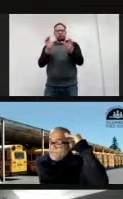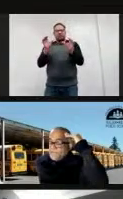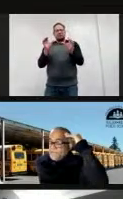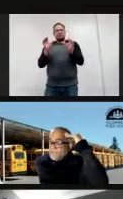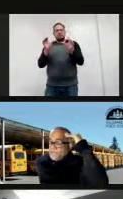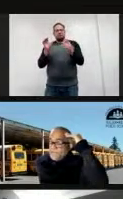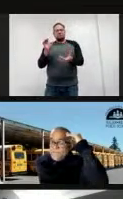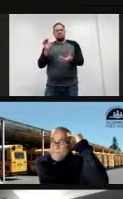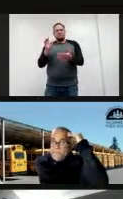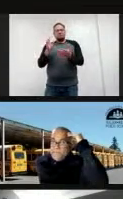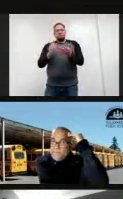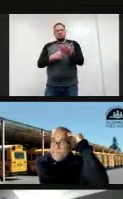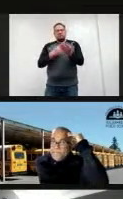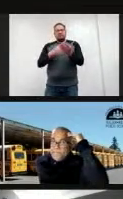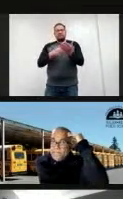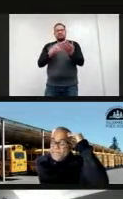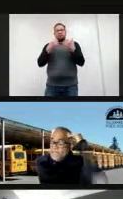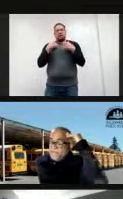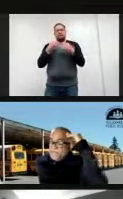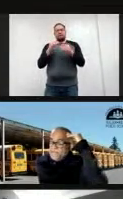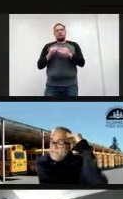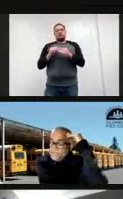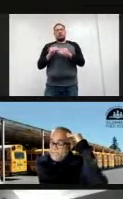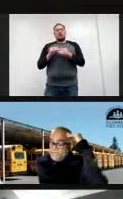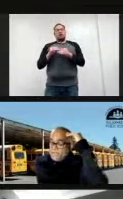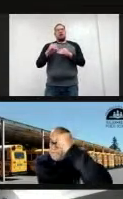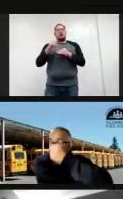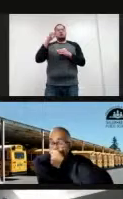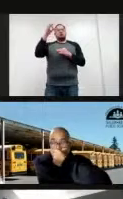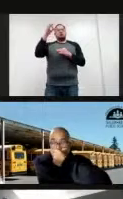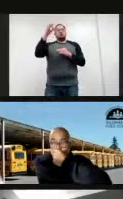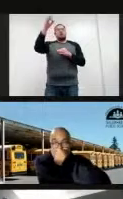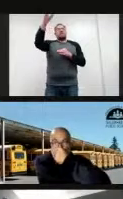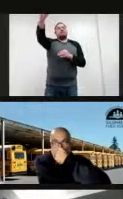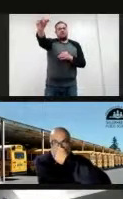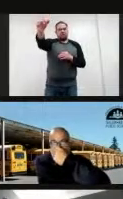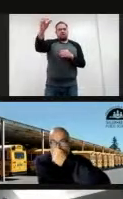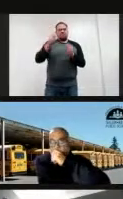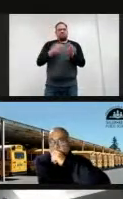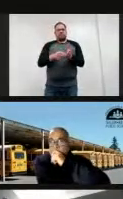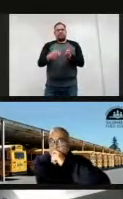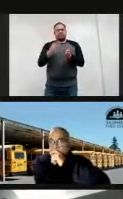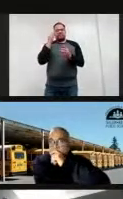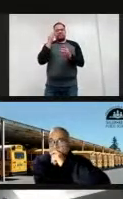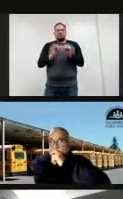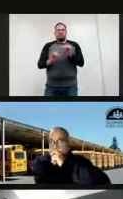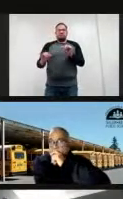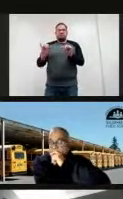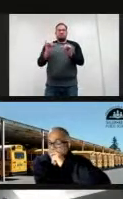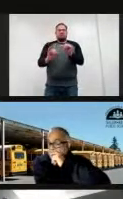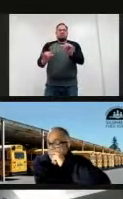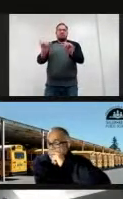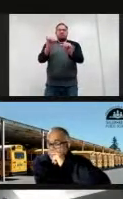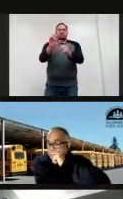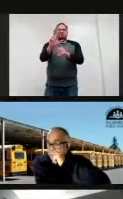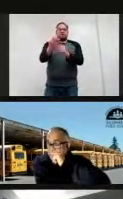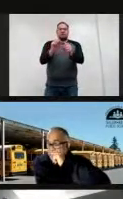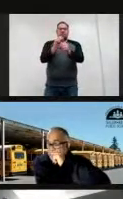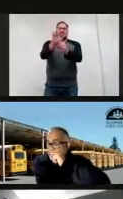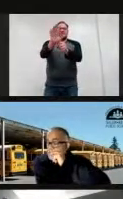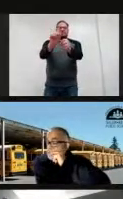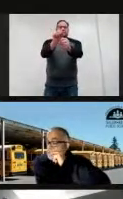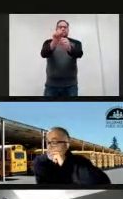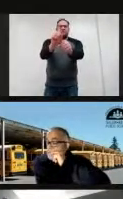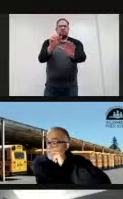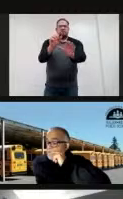have longevity payments. So if you stick around for 3 years or 5 years, the board will